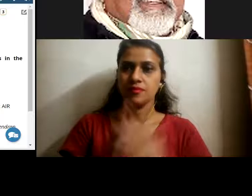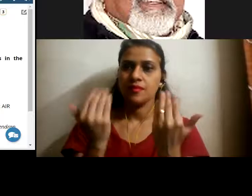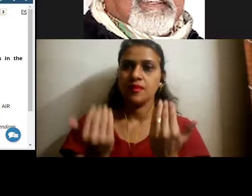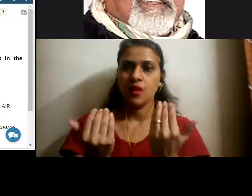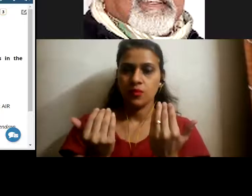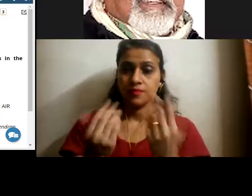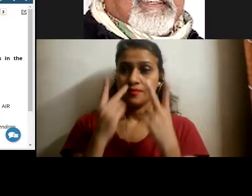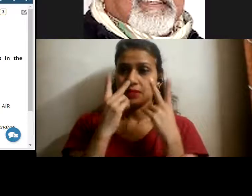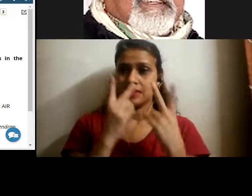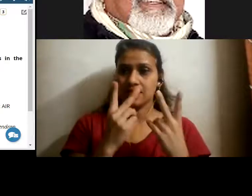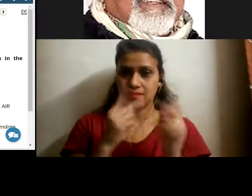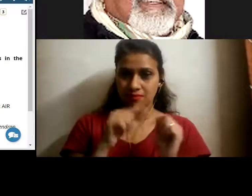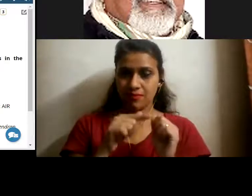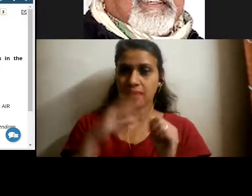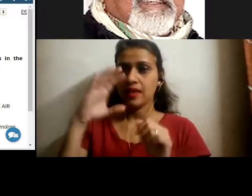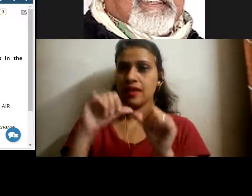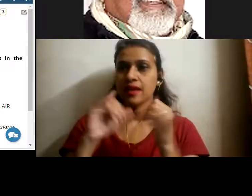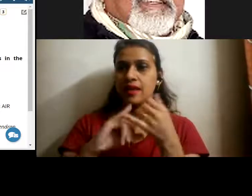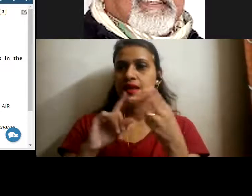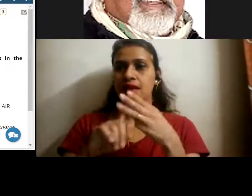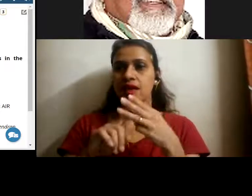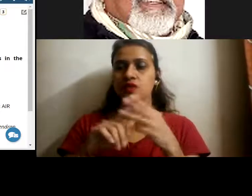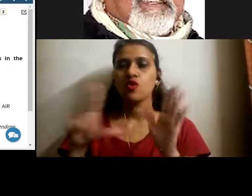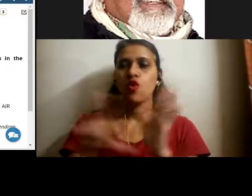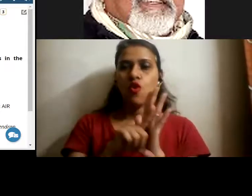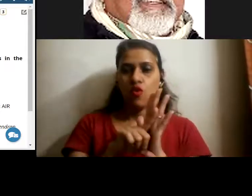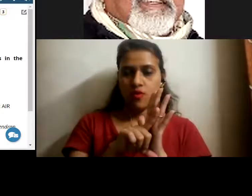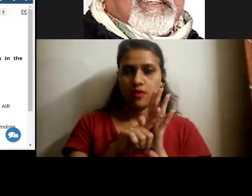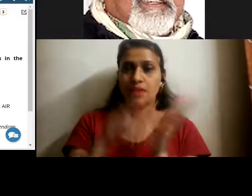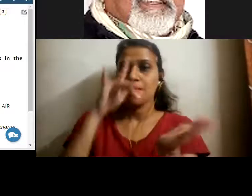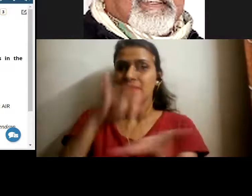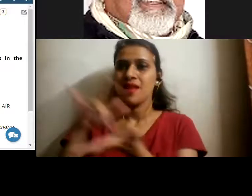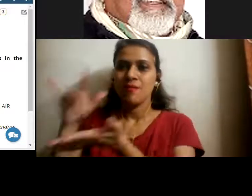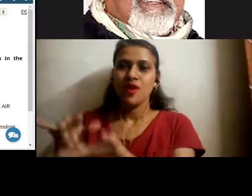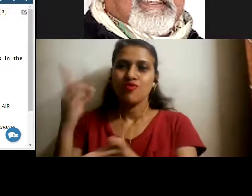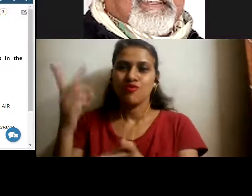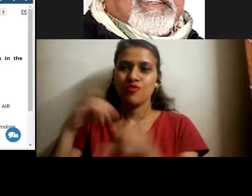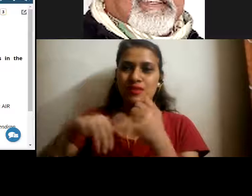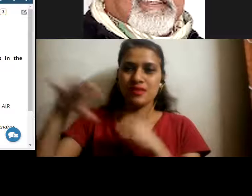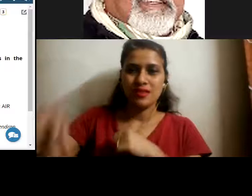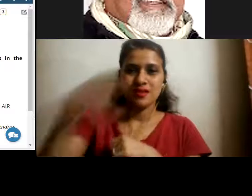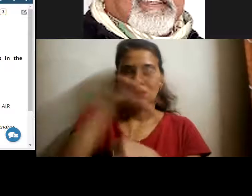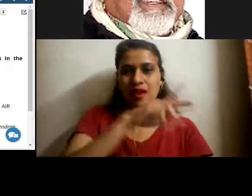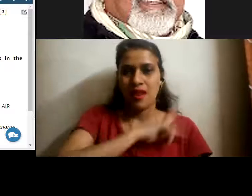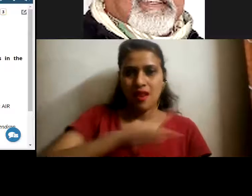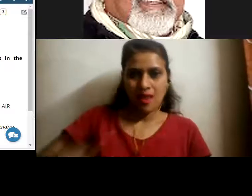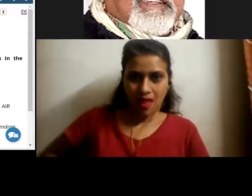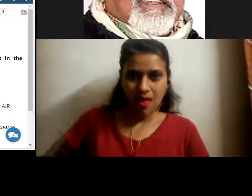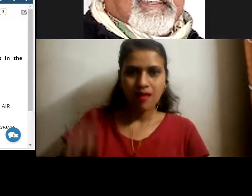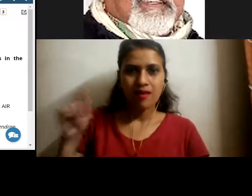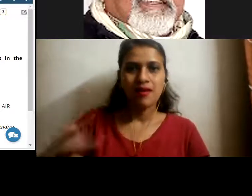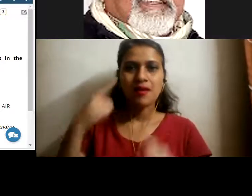look into the case law, that is Selvi versus state of Karnataka, that is here. So once I click on